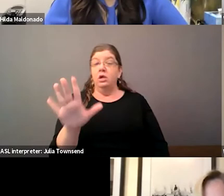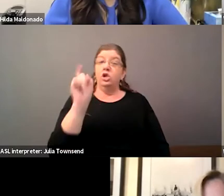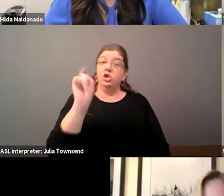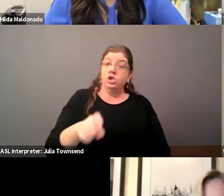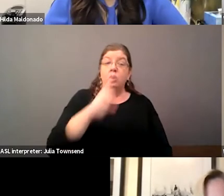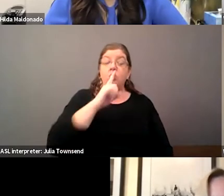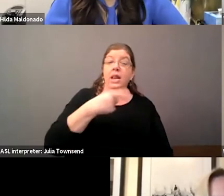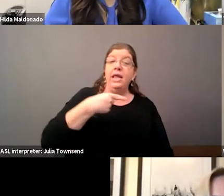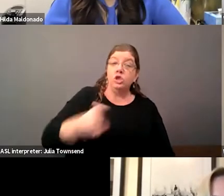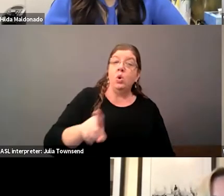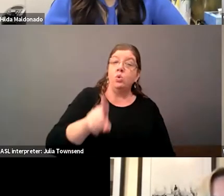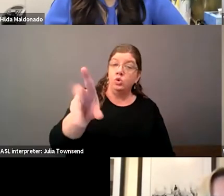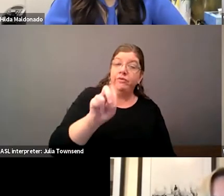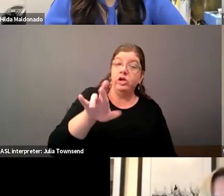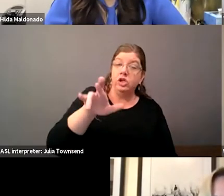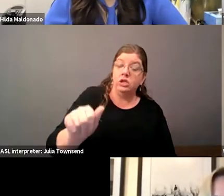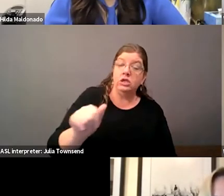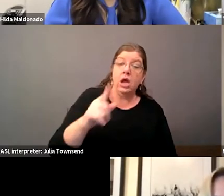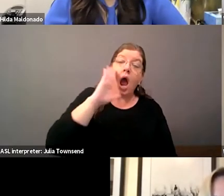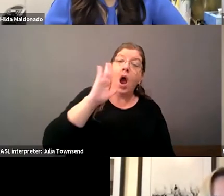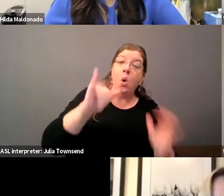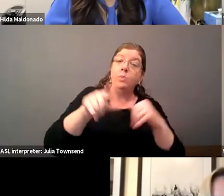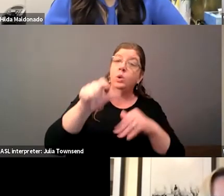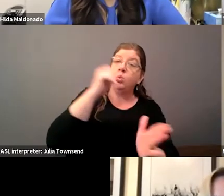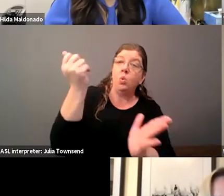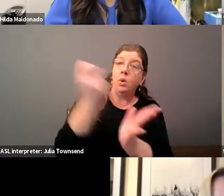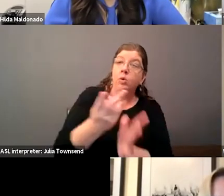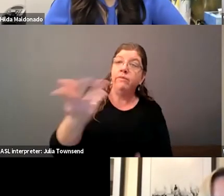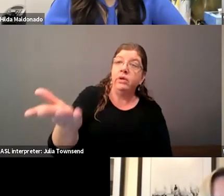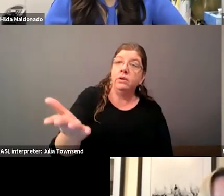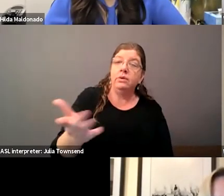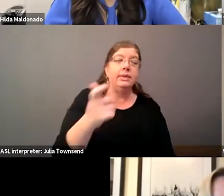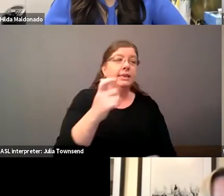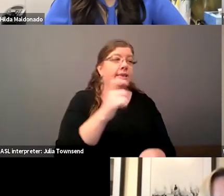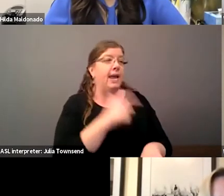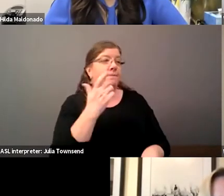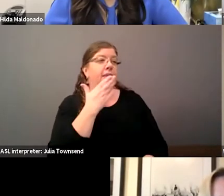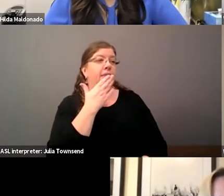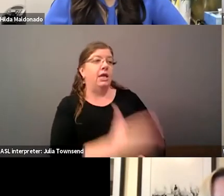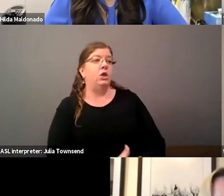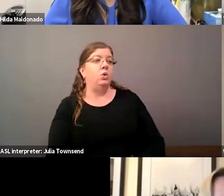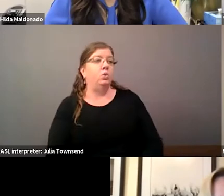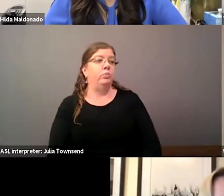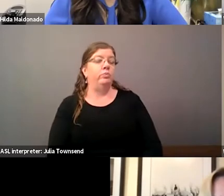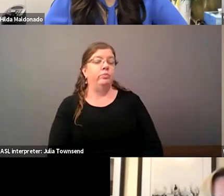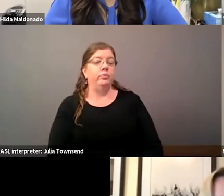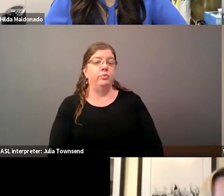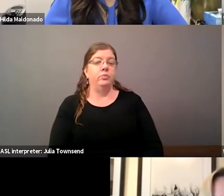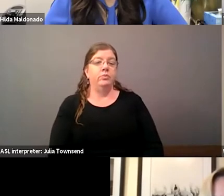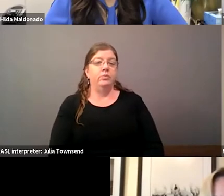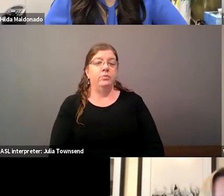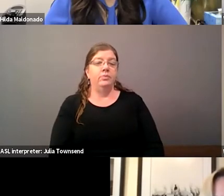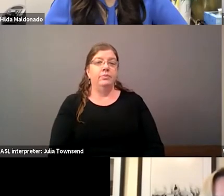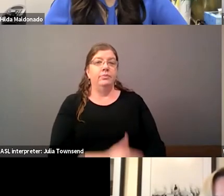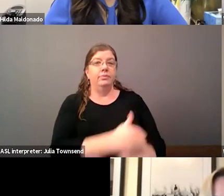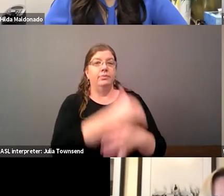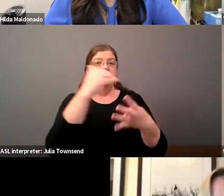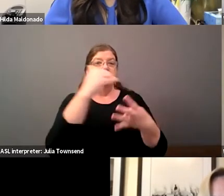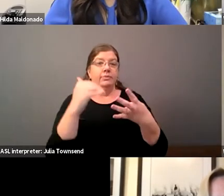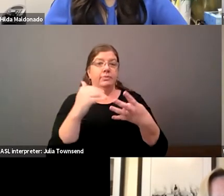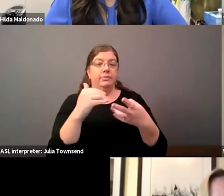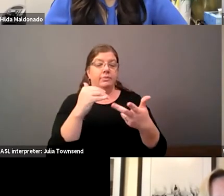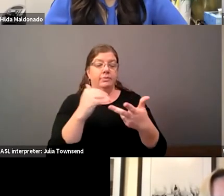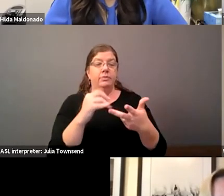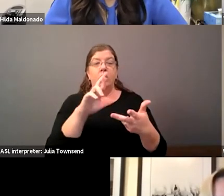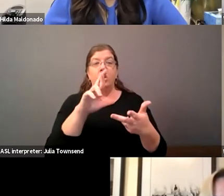insult you i hope you don't approve this thank you makes this shirt um i'm sorry roseanne